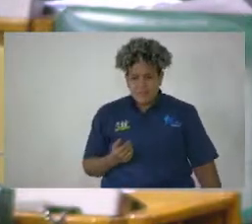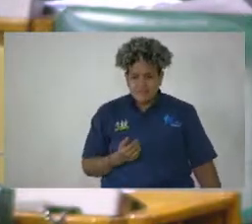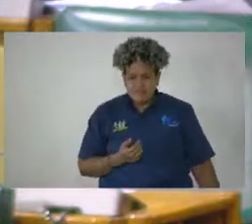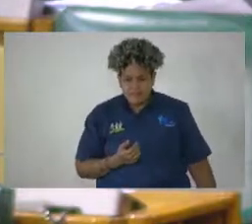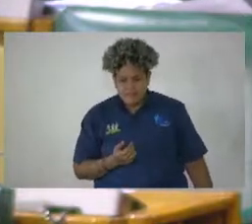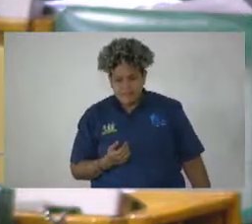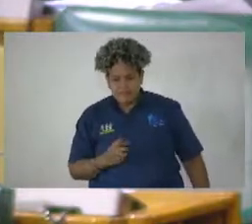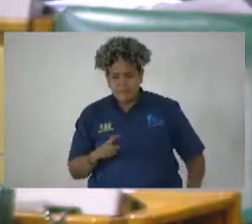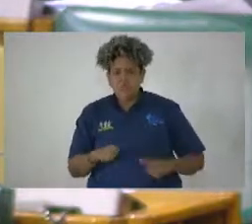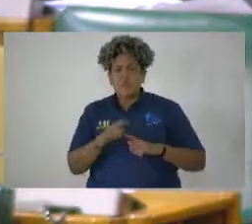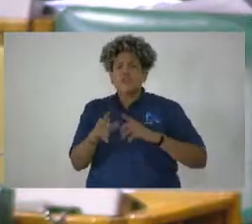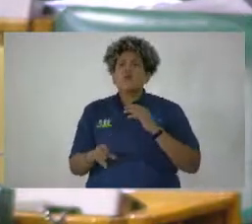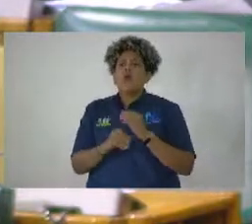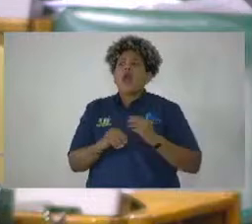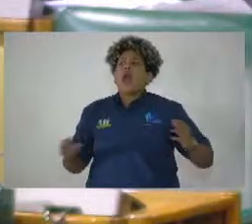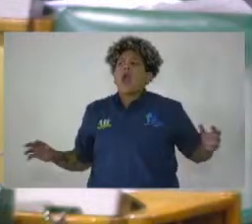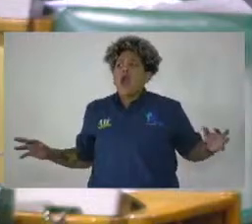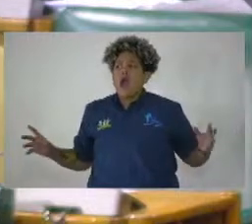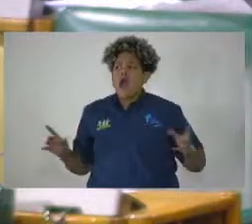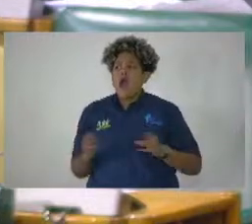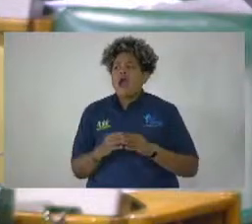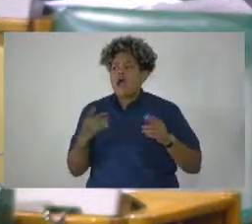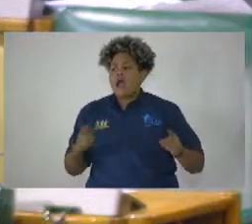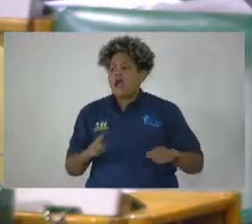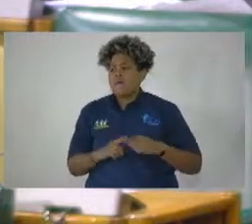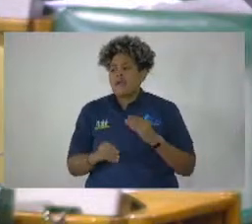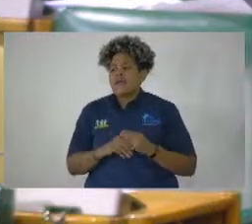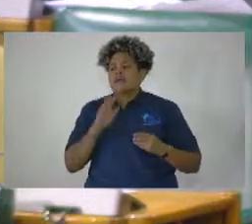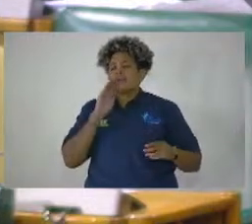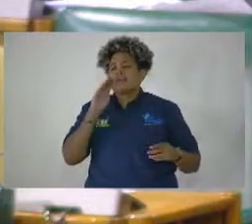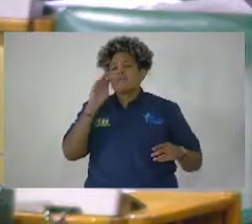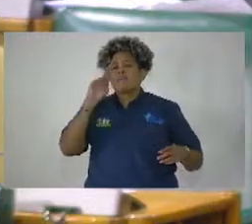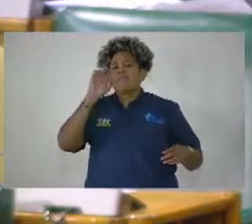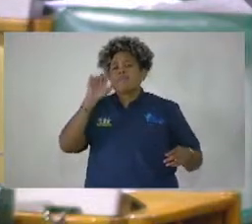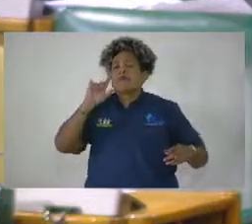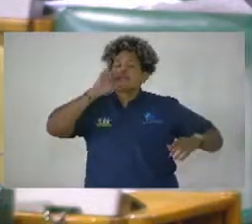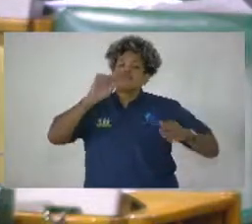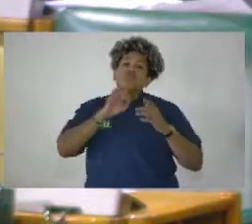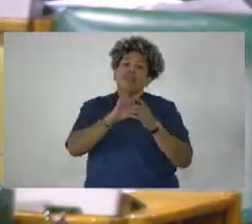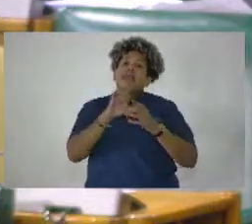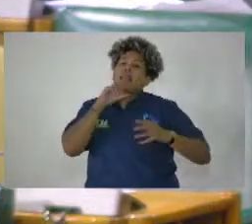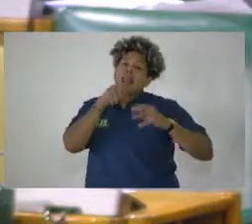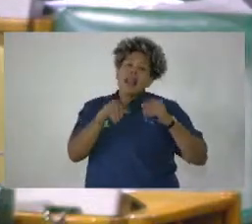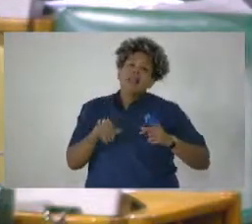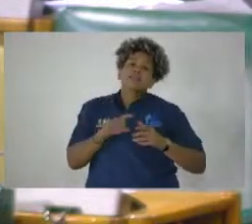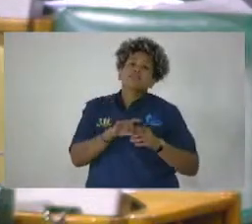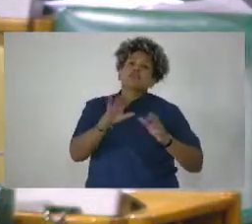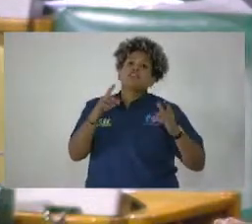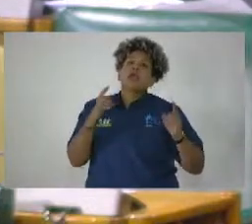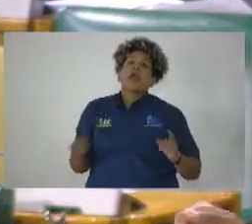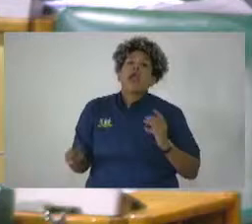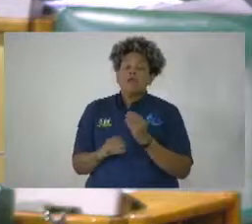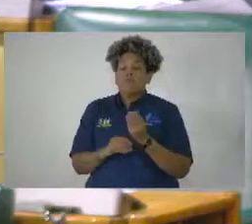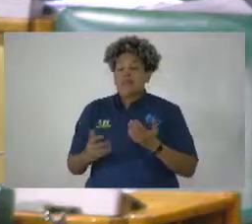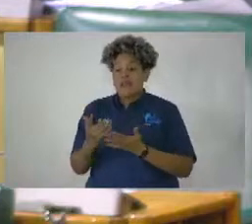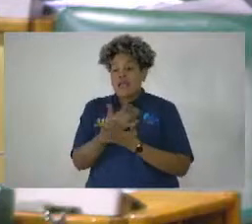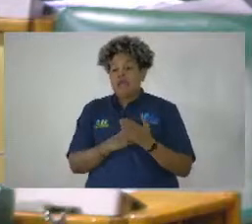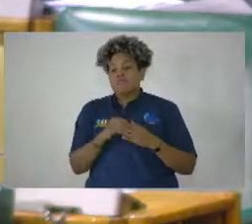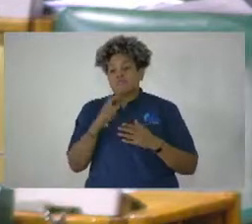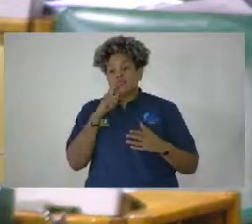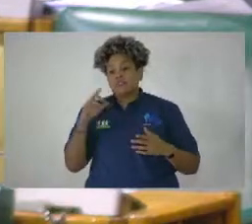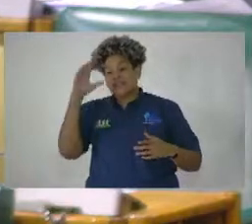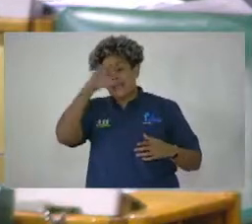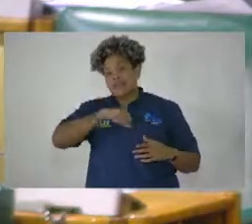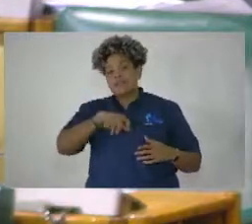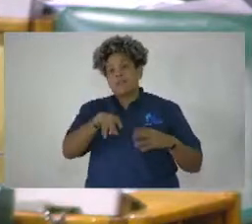So when you add it all up, Mr. Speaker, the Beryl-related expenditure that's captured in the supplementary